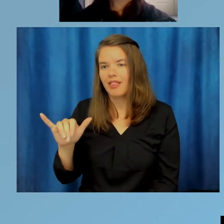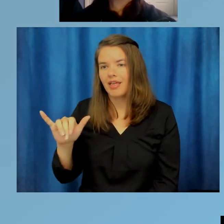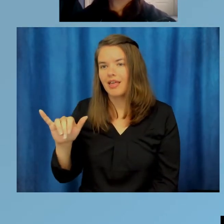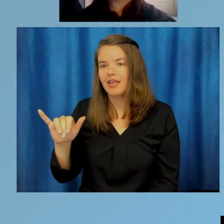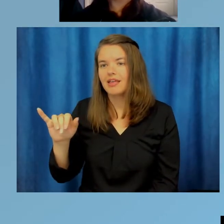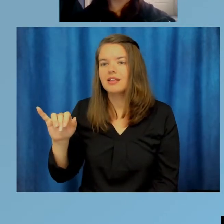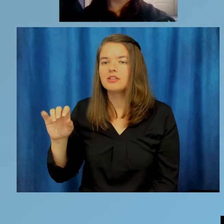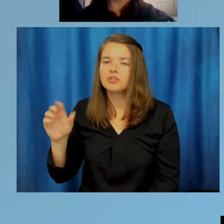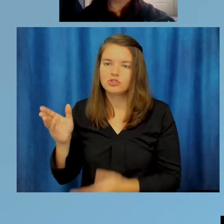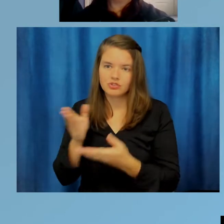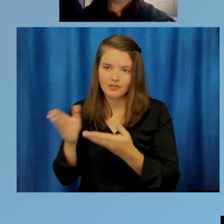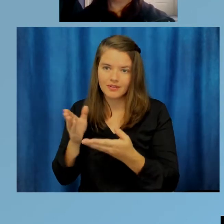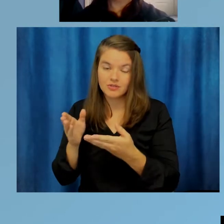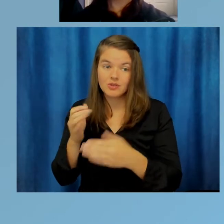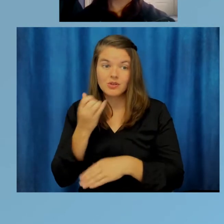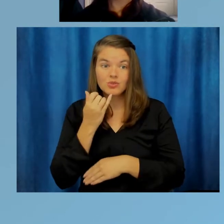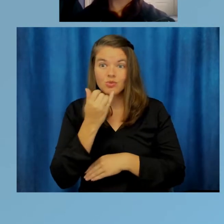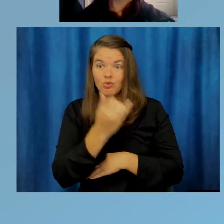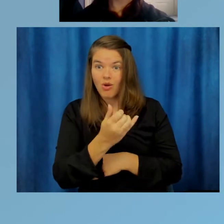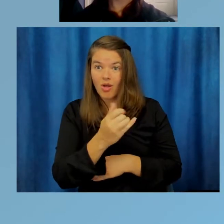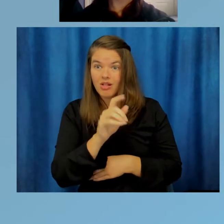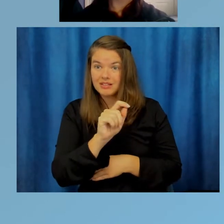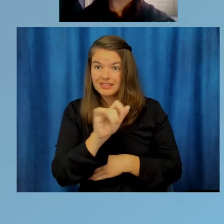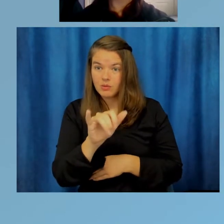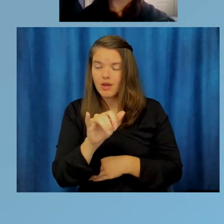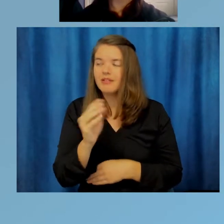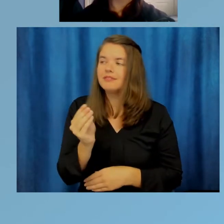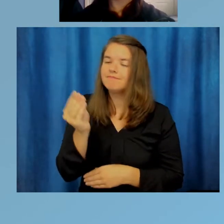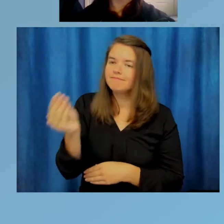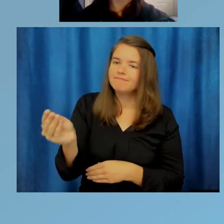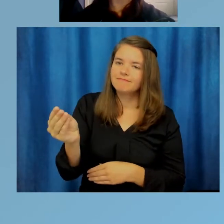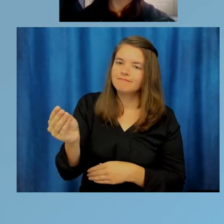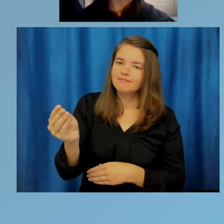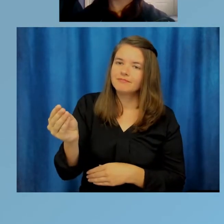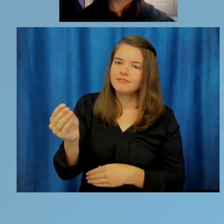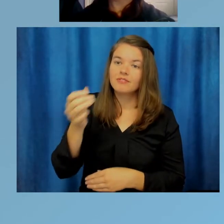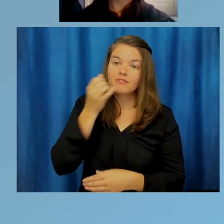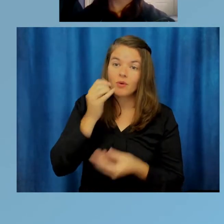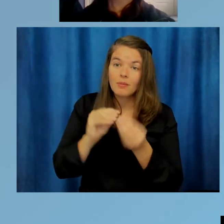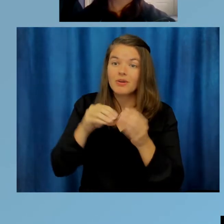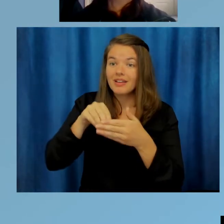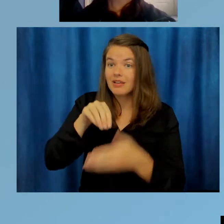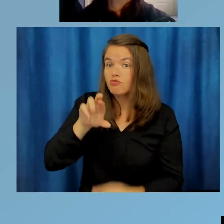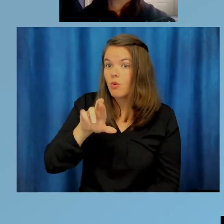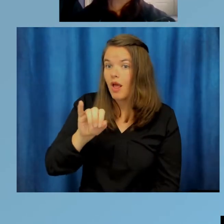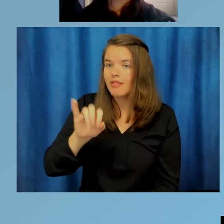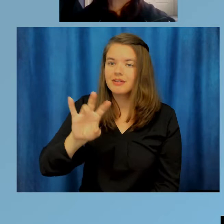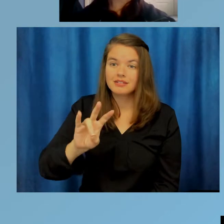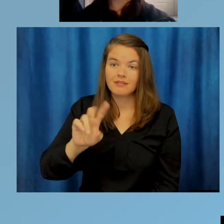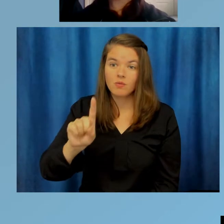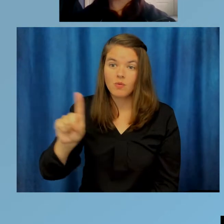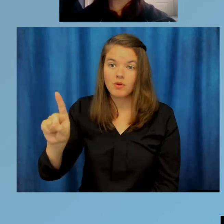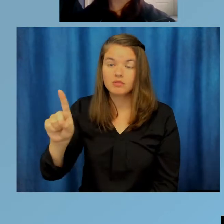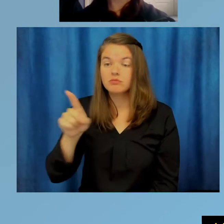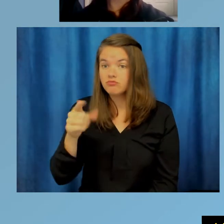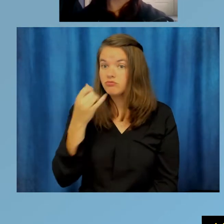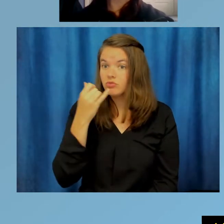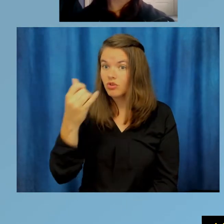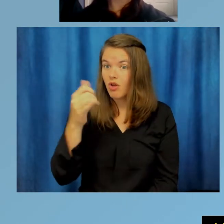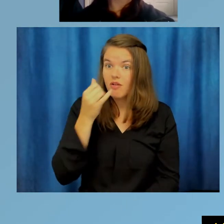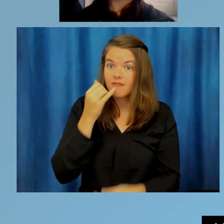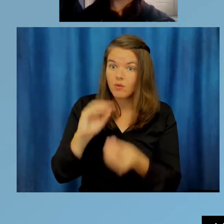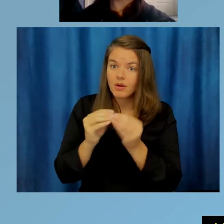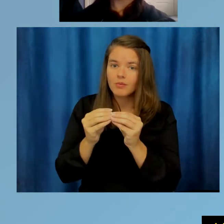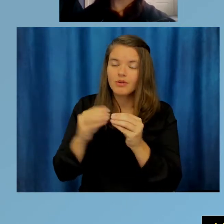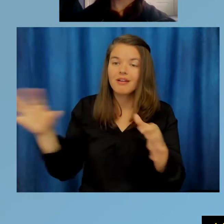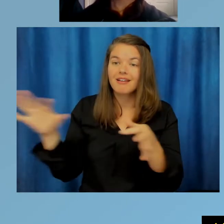to call somebody that had a TTY, they would give you the phone number in Rhode Island, 711. You would call that phone number, which would